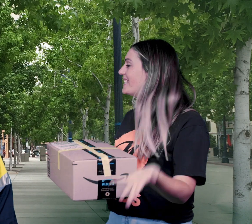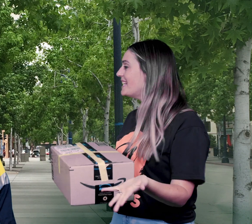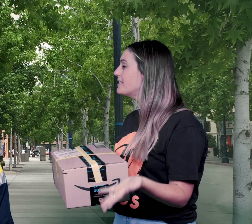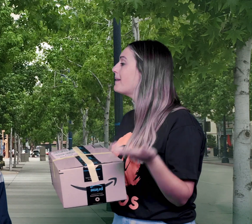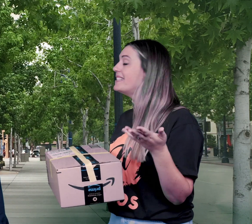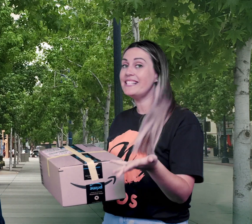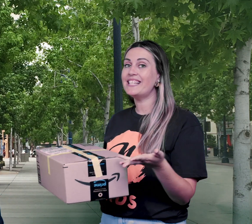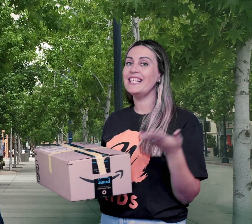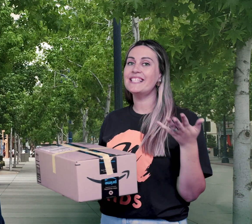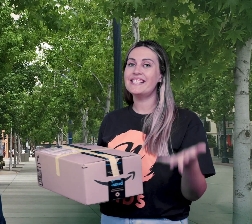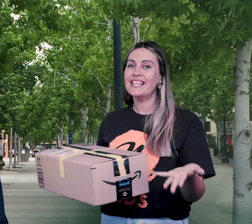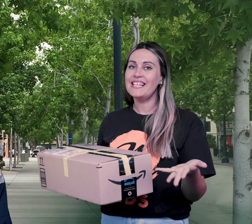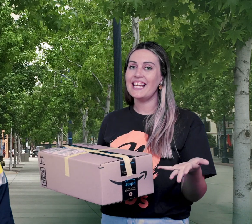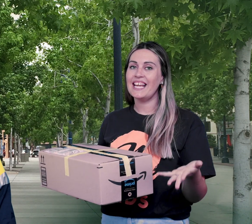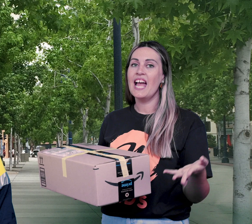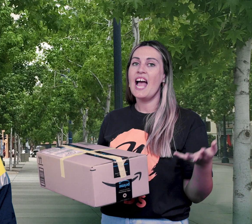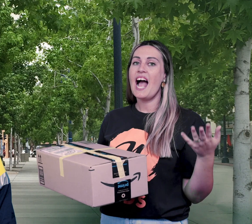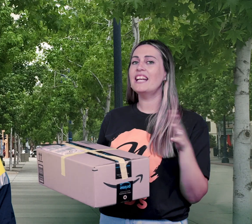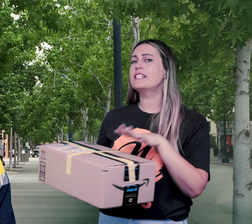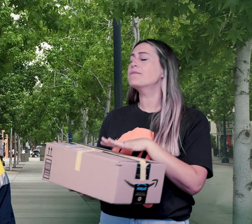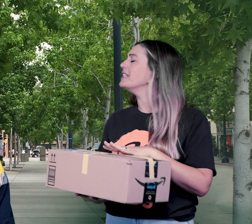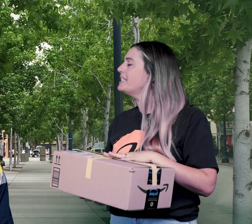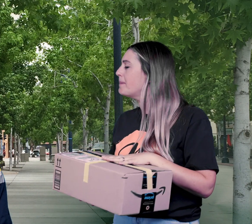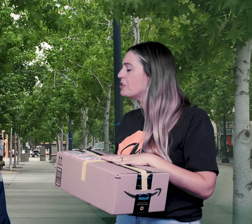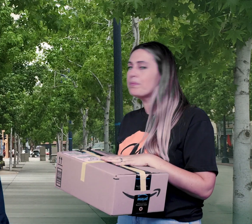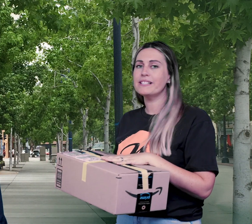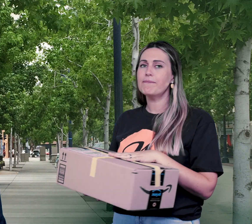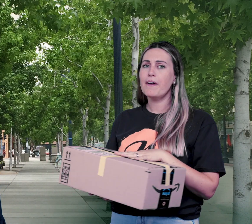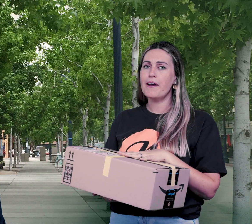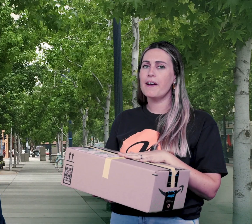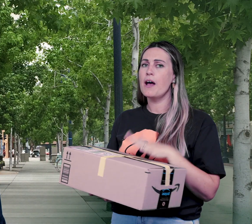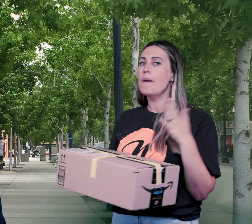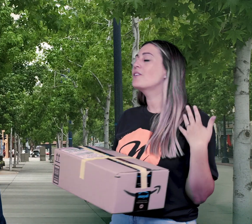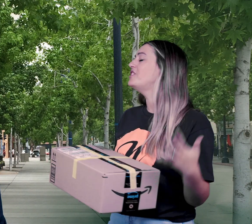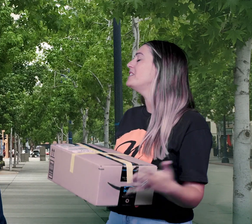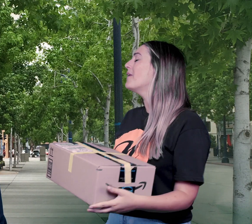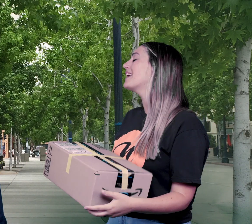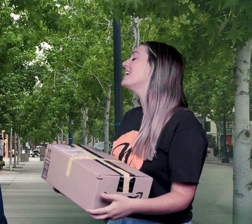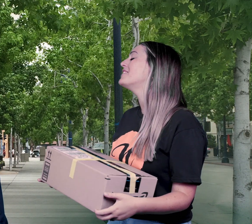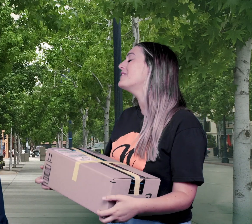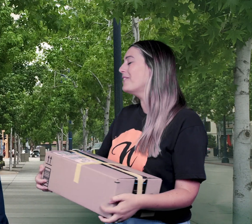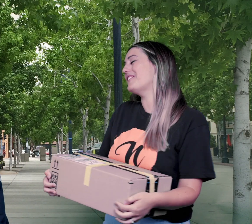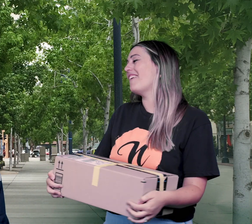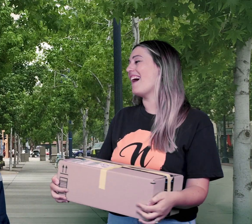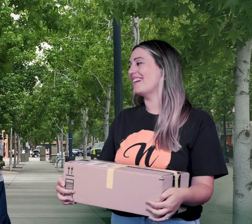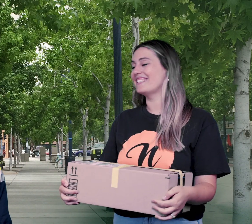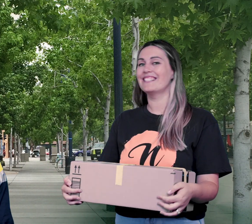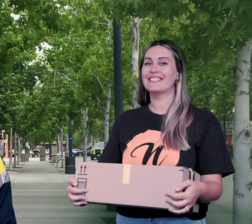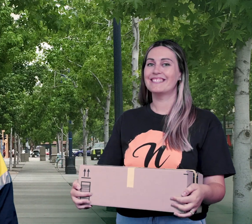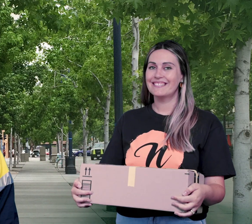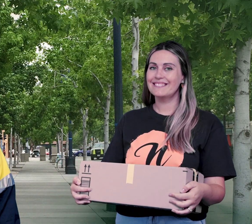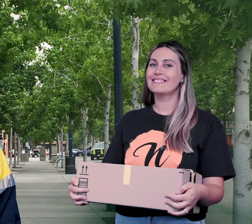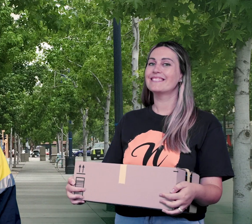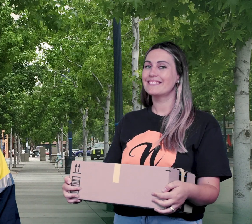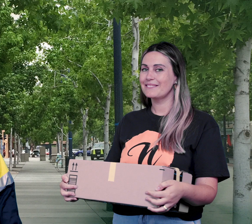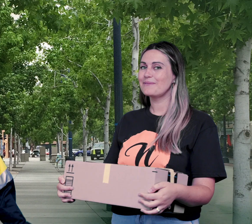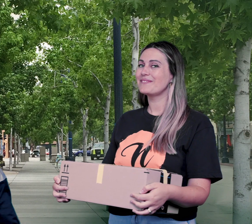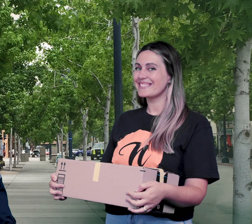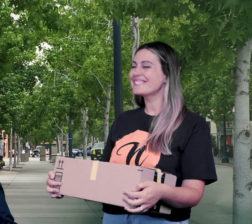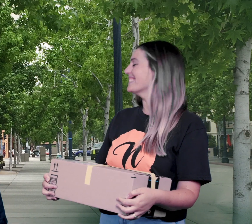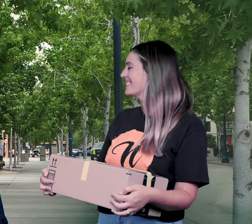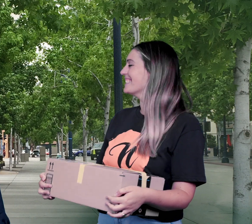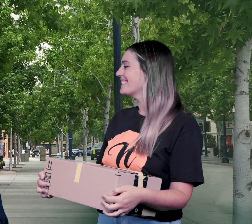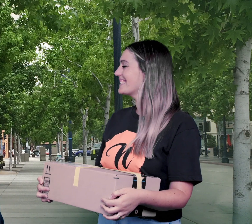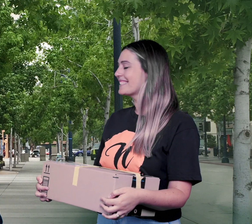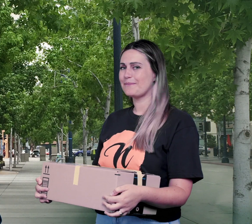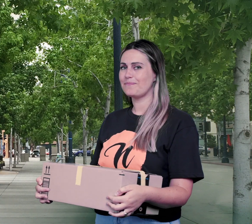wanting to send it to my sister in Sydney, and it's a really special present for her because she's working so, so hard. Oh, that's